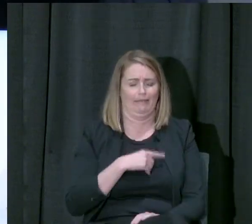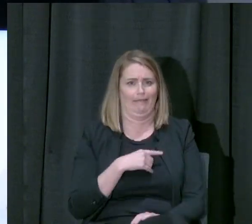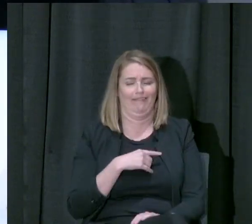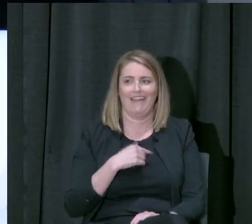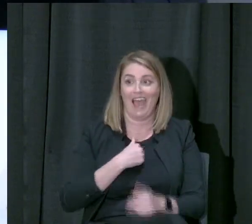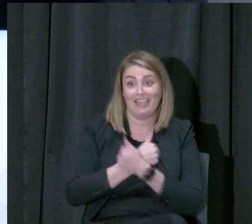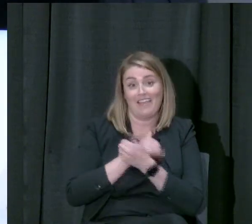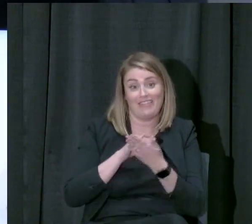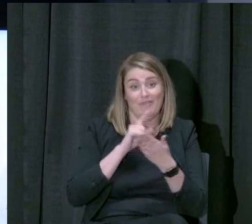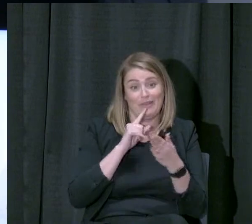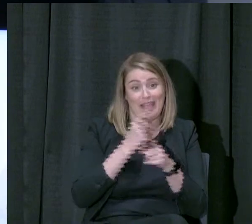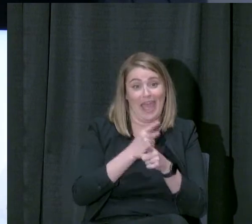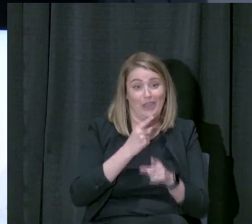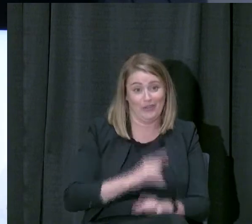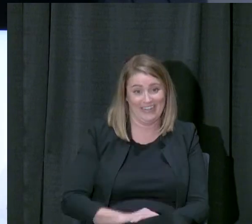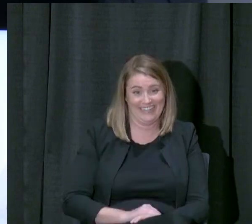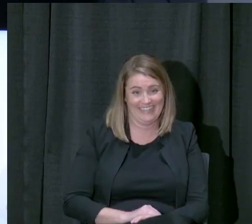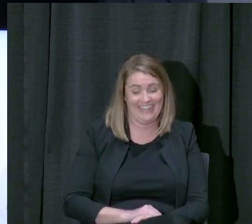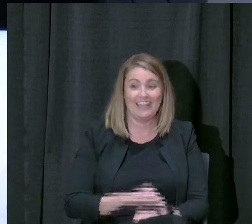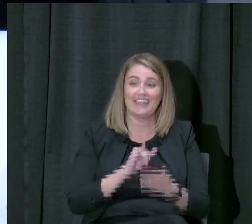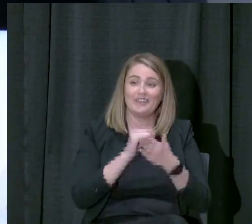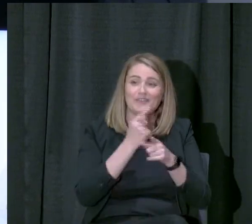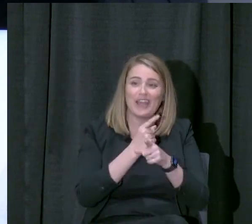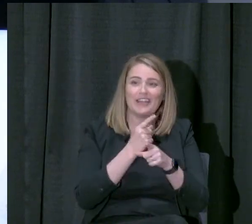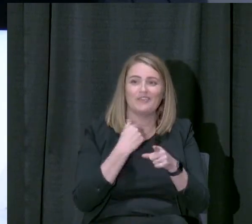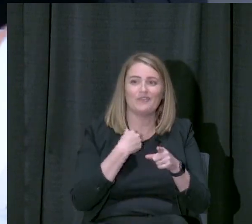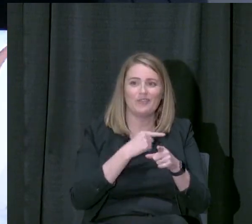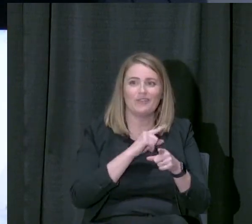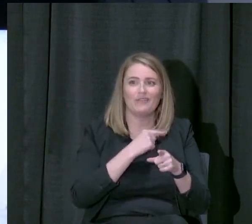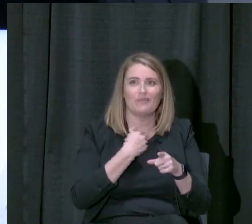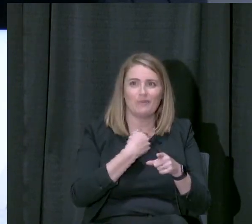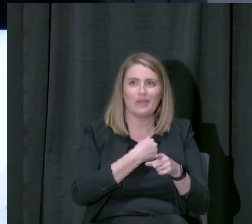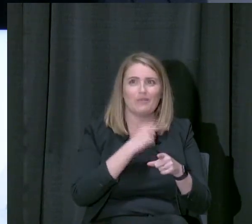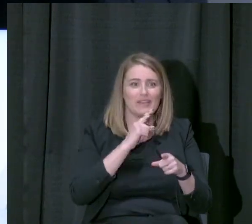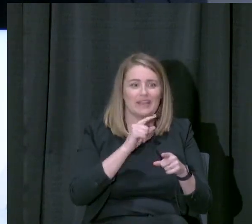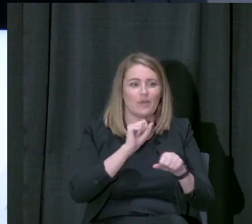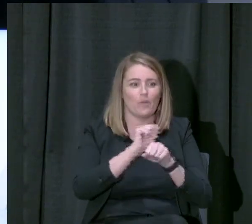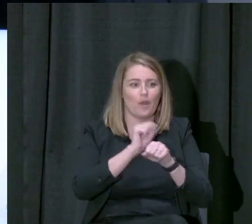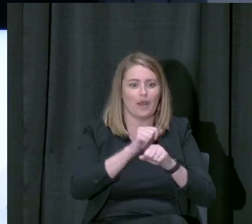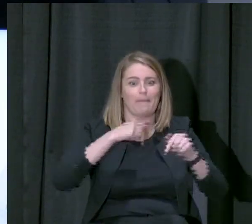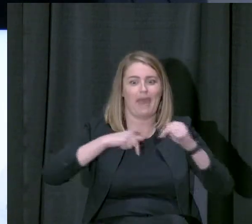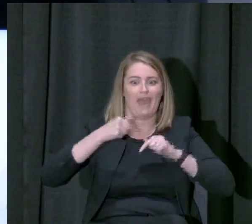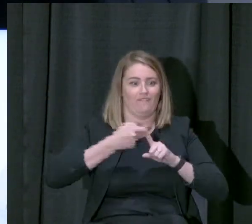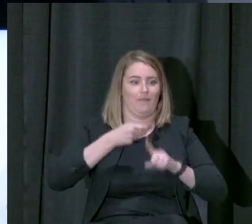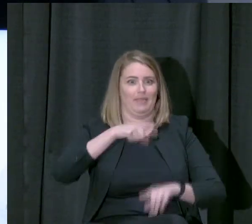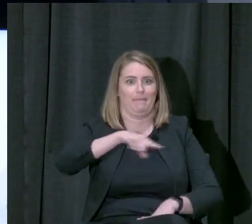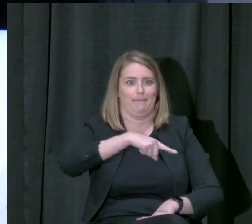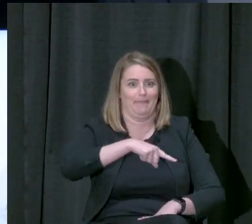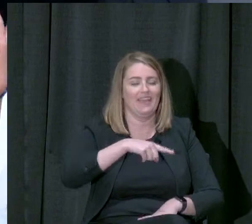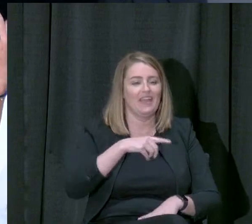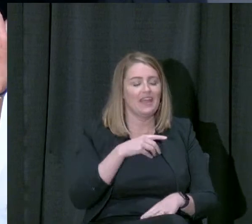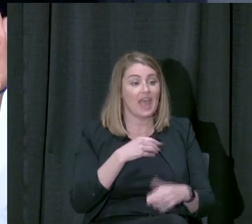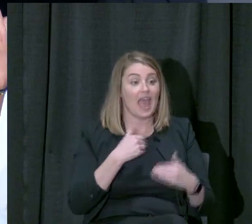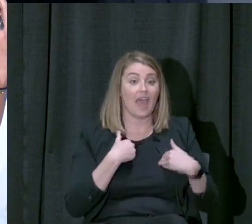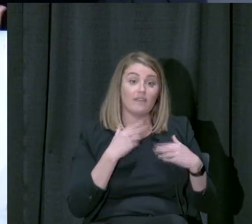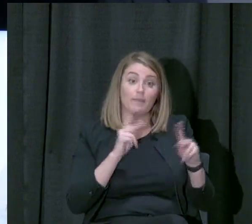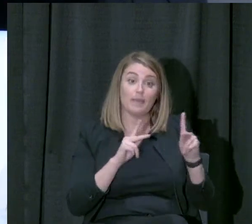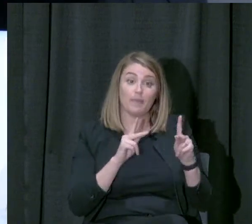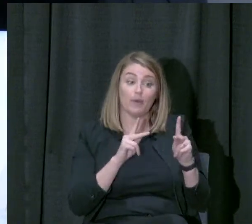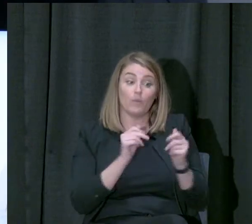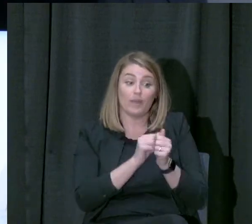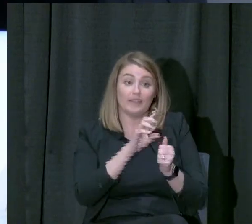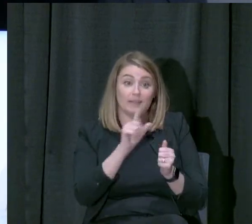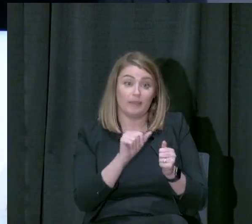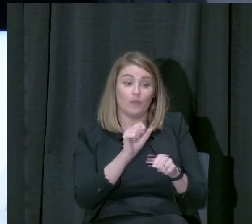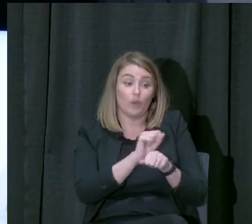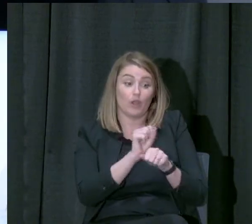quite accurate. And so that's right. We really work back from the customers. So a lot of that is having people with disabilities working